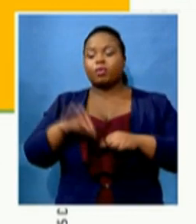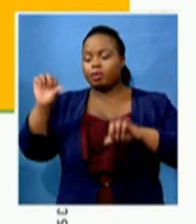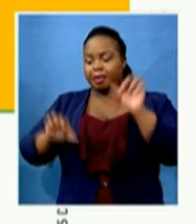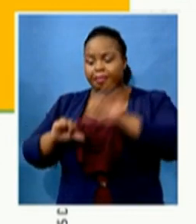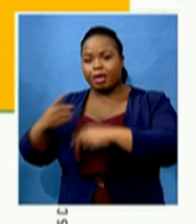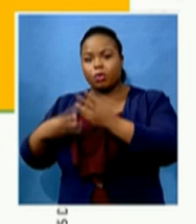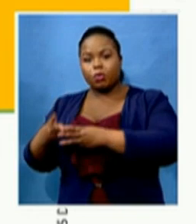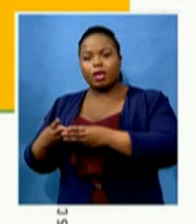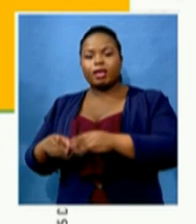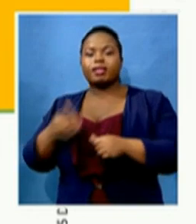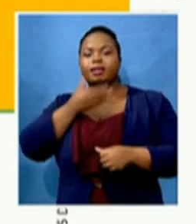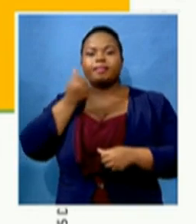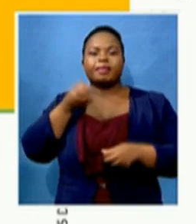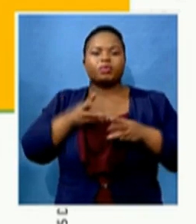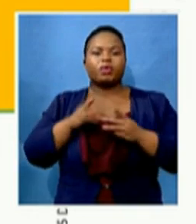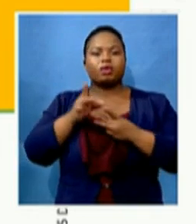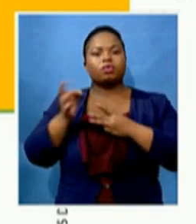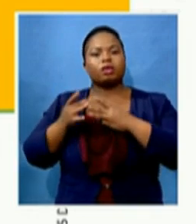I will leave it there.